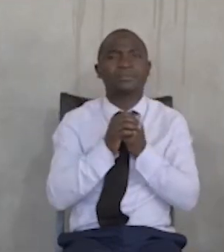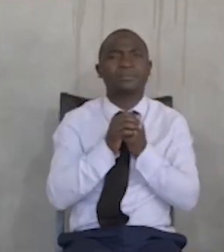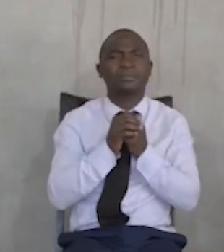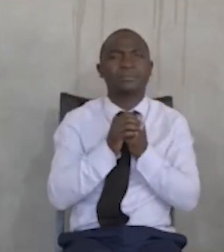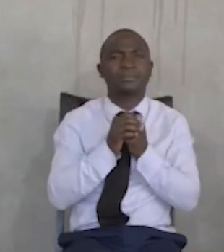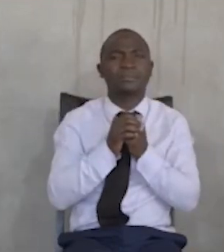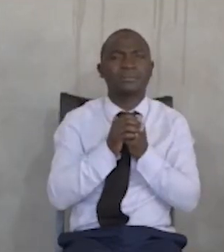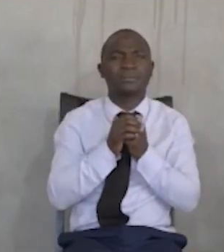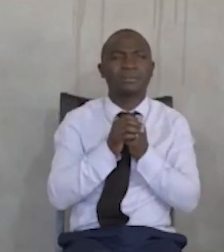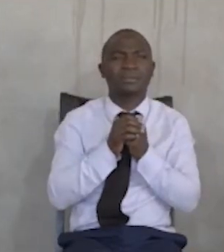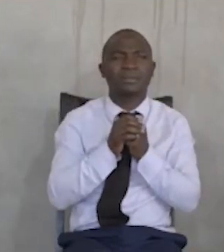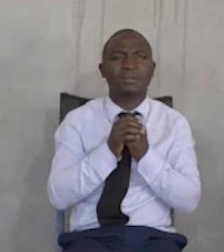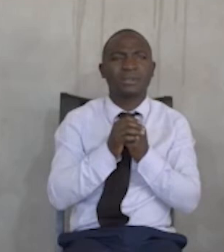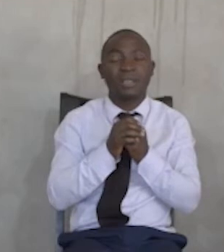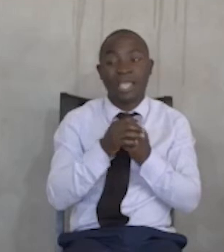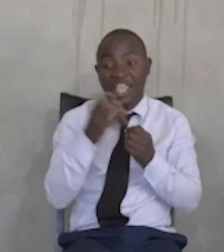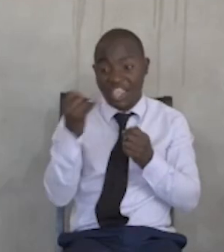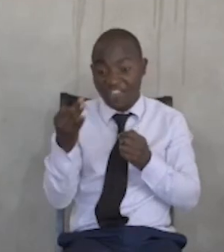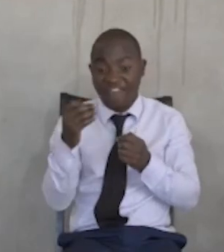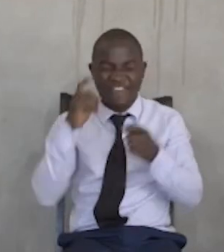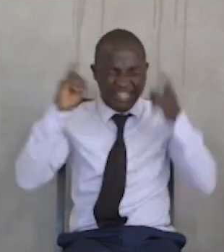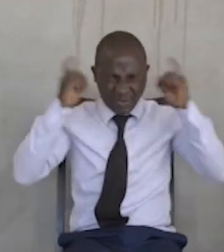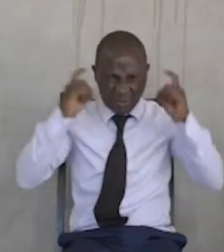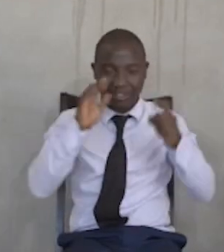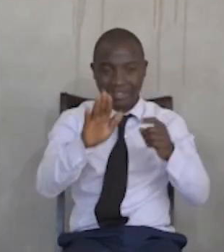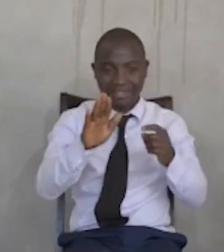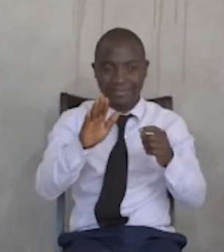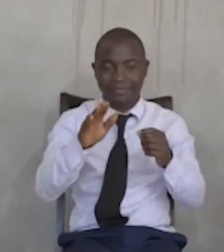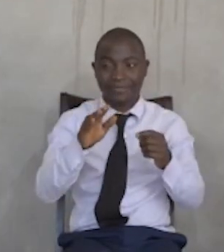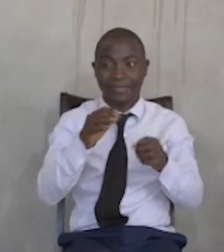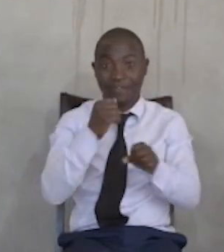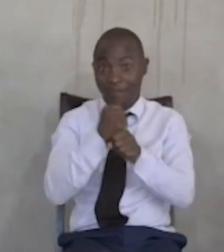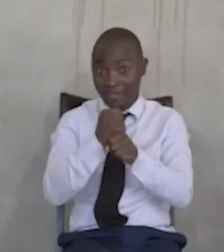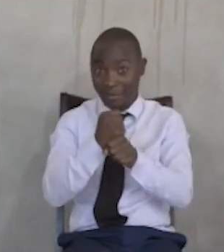of loud noise. A child who is, let's say,